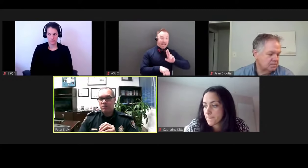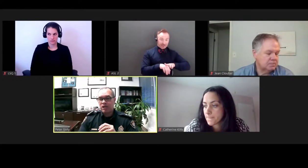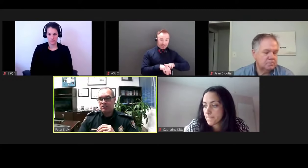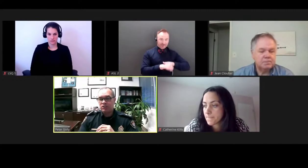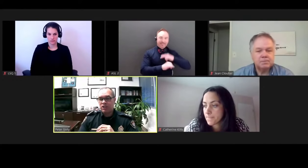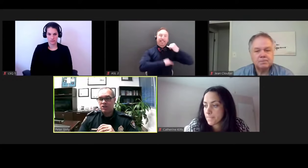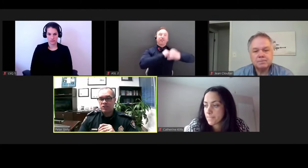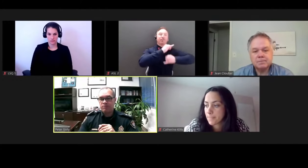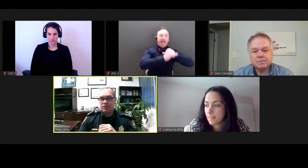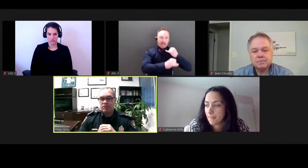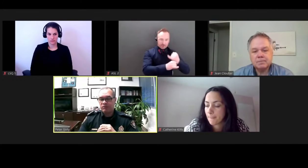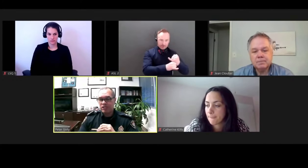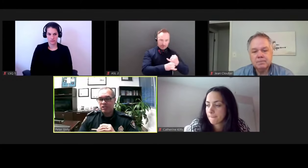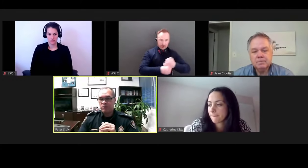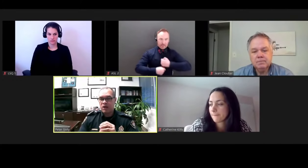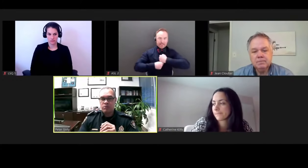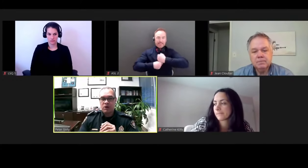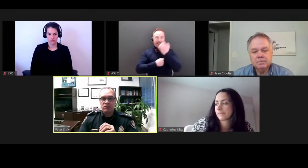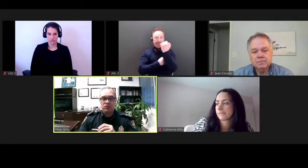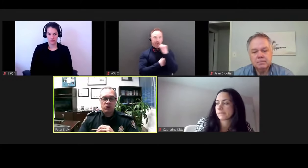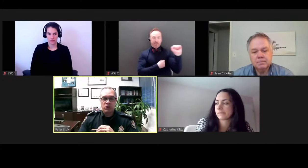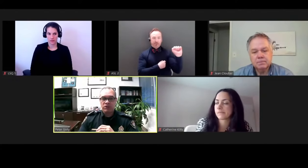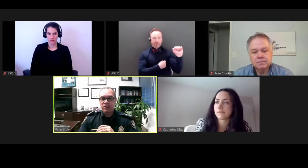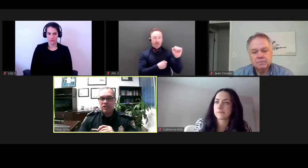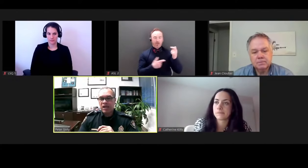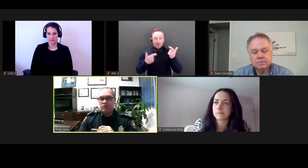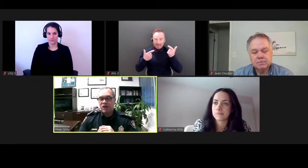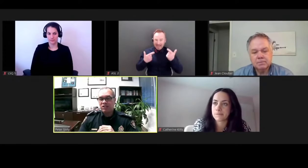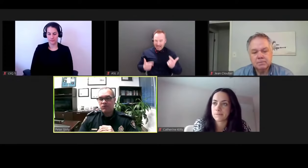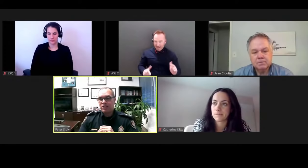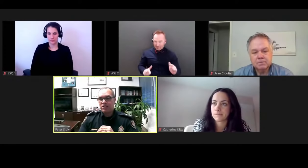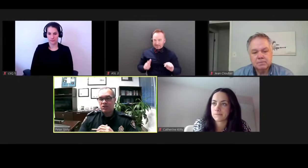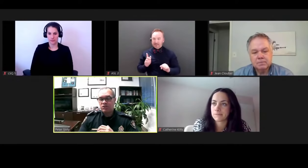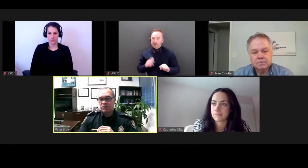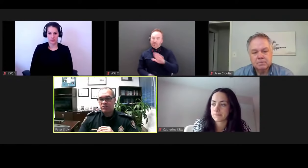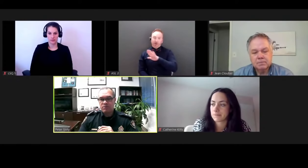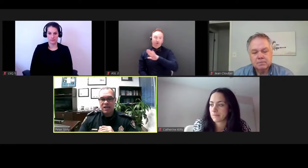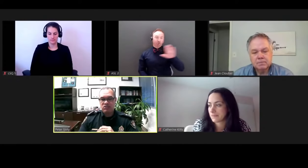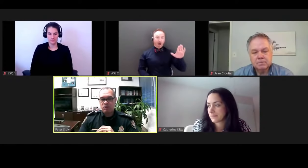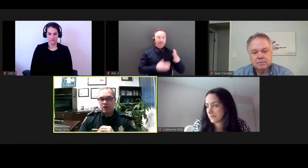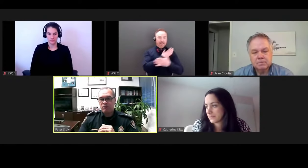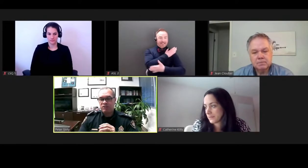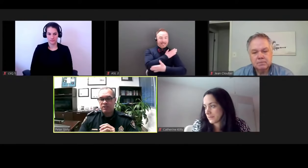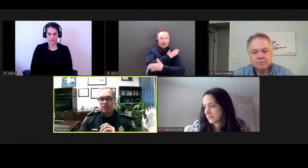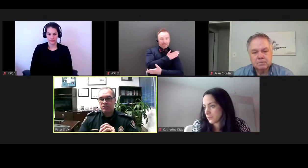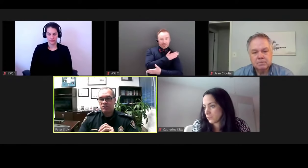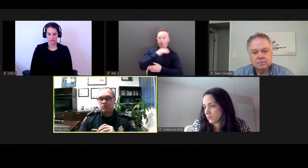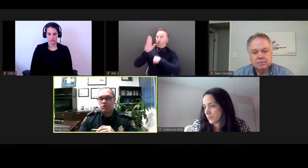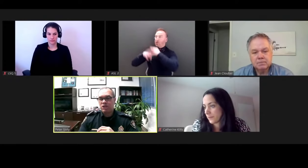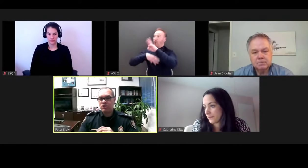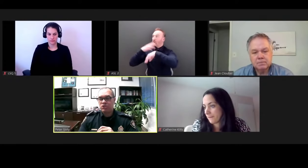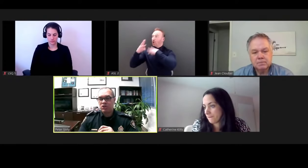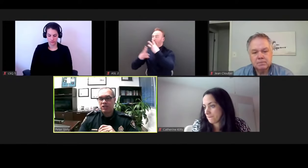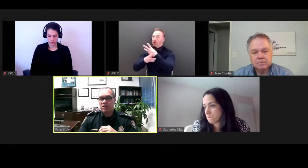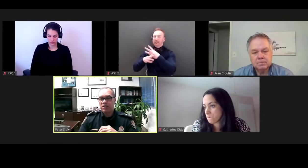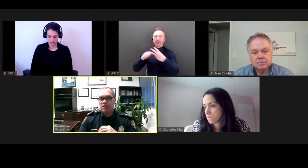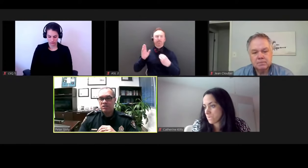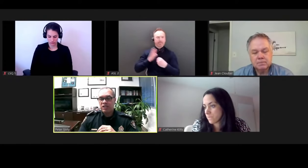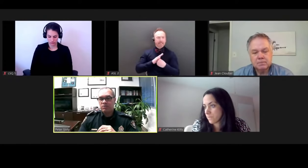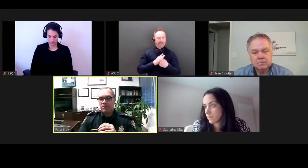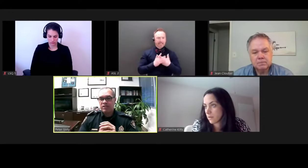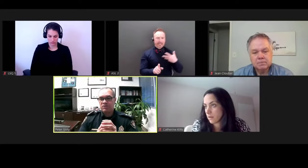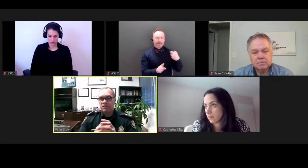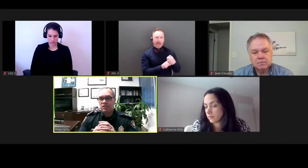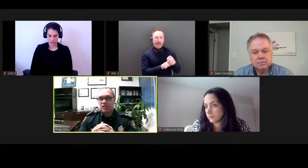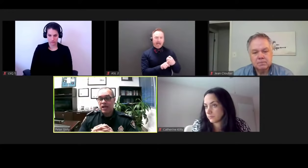other parts of the country and indeed in other parts of the world have direct effect here. So there is a massive amount of intelligence and information sharing